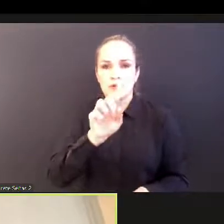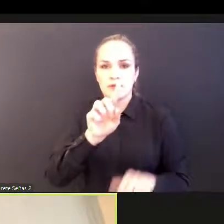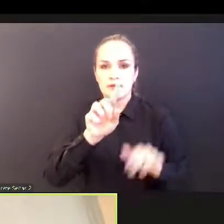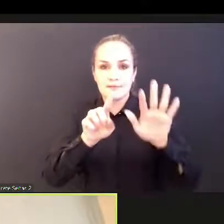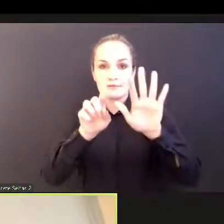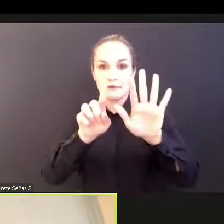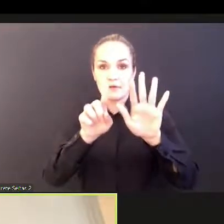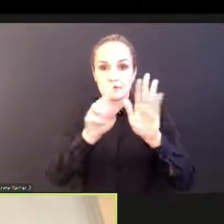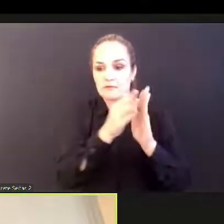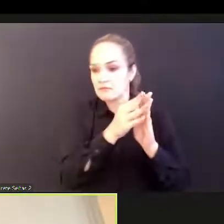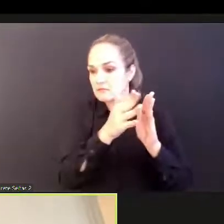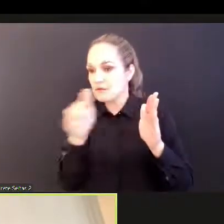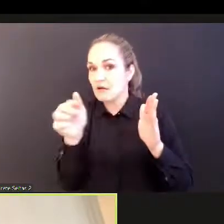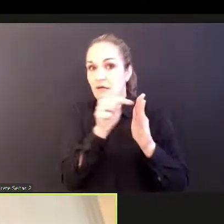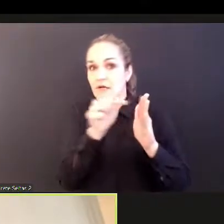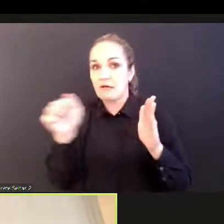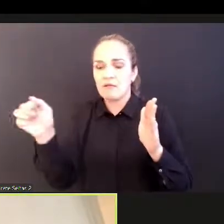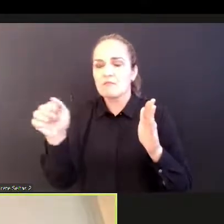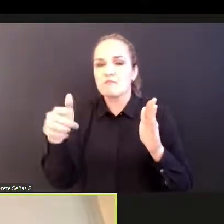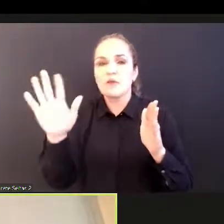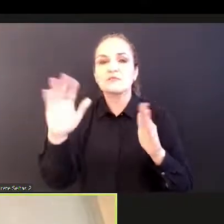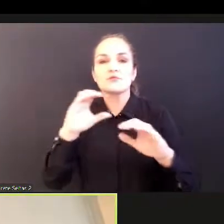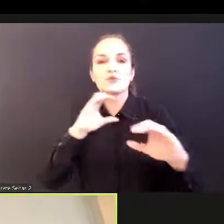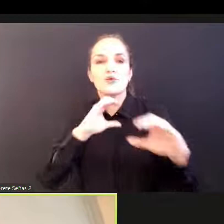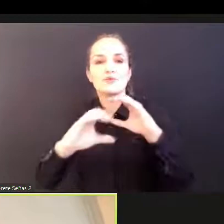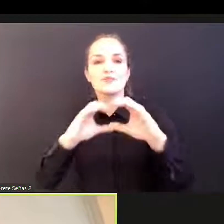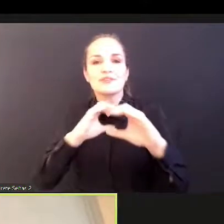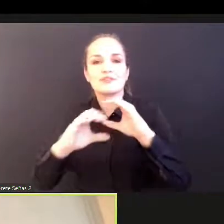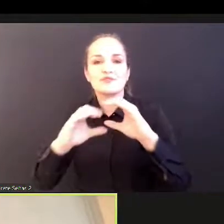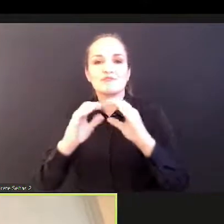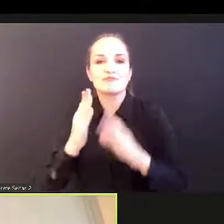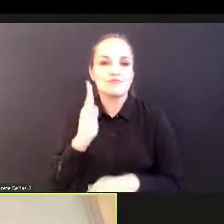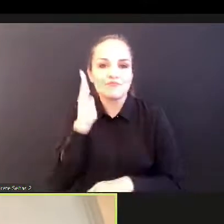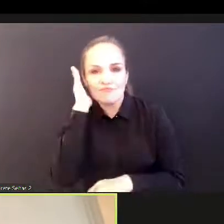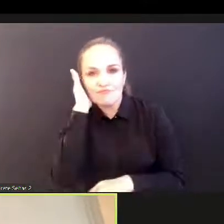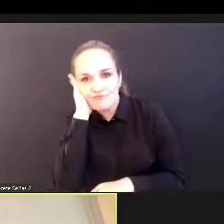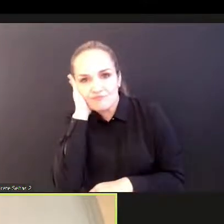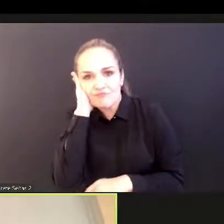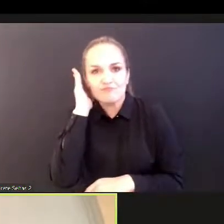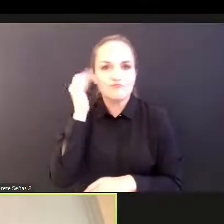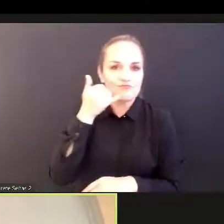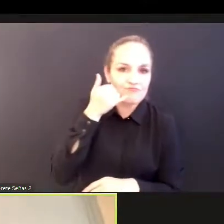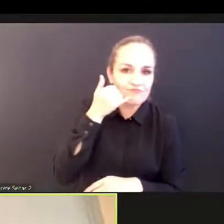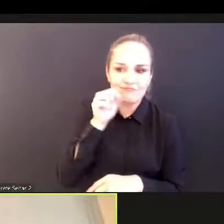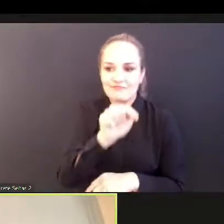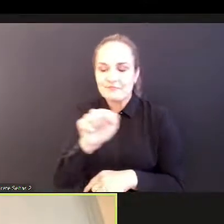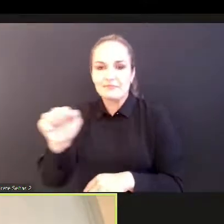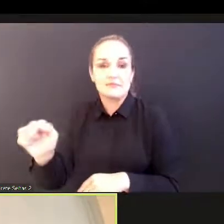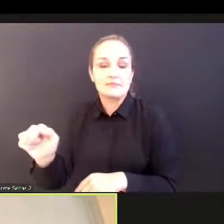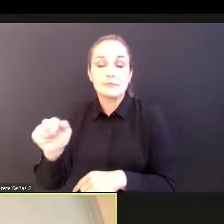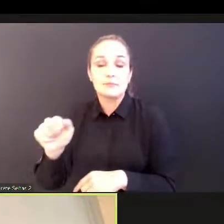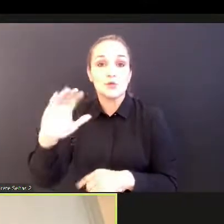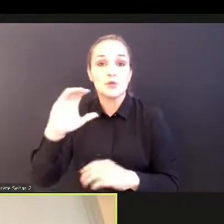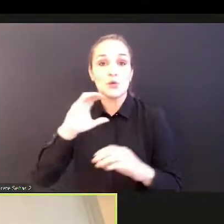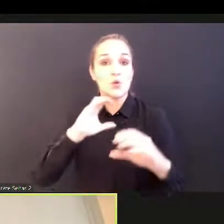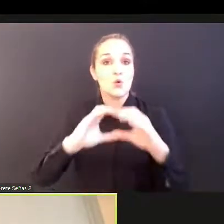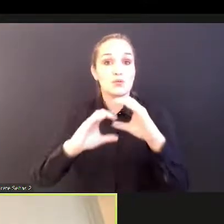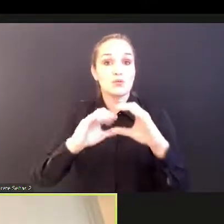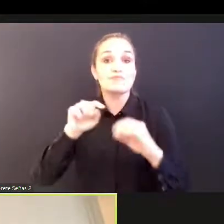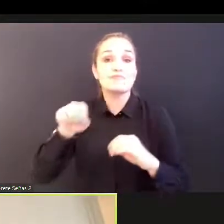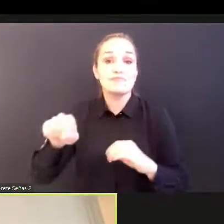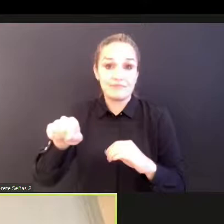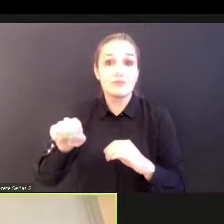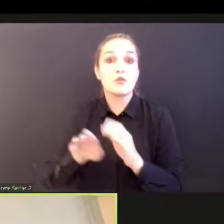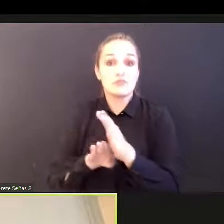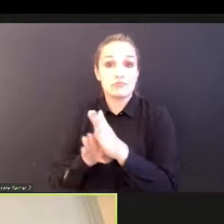communications, has been a big success story, as we all know, in sub-Saharan Africa, because the number of mobile